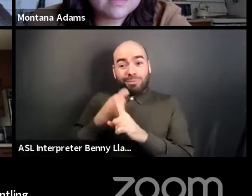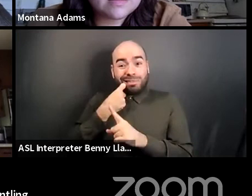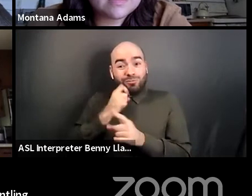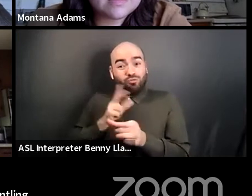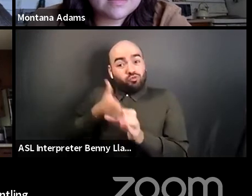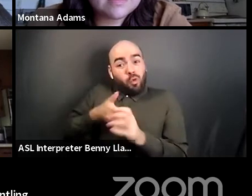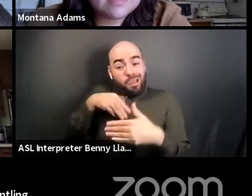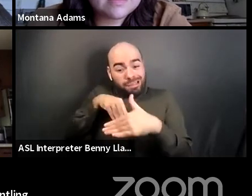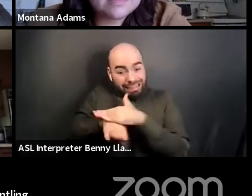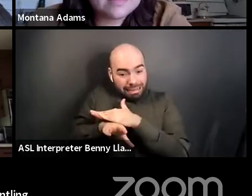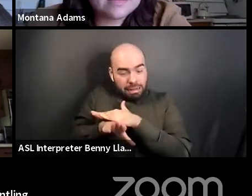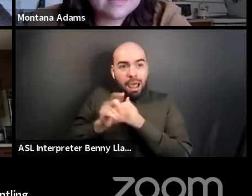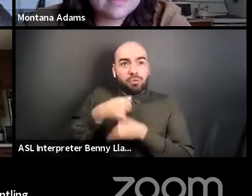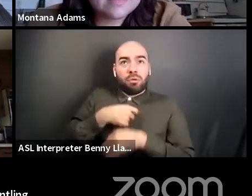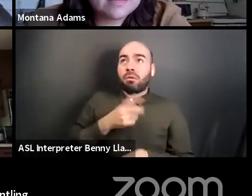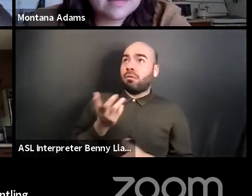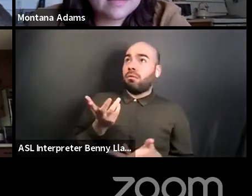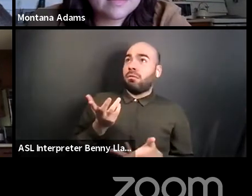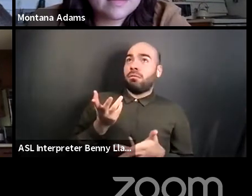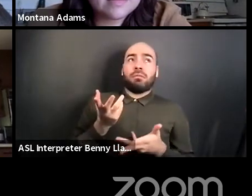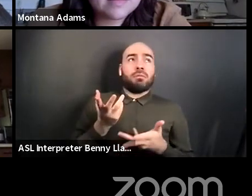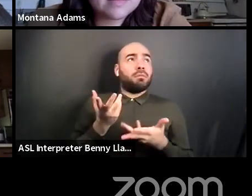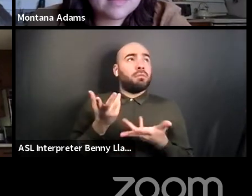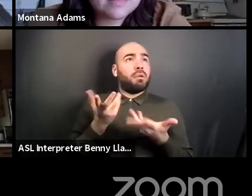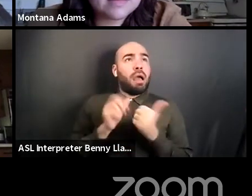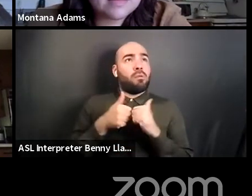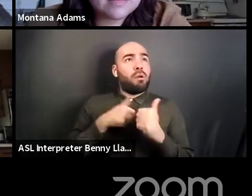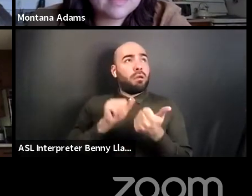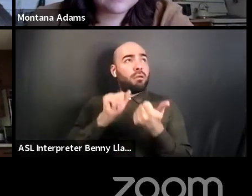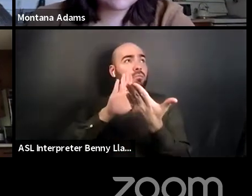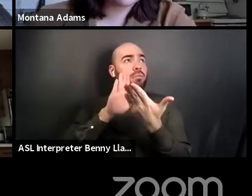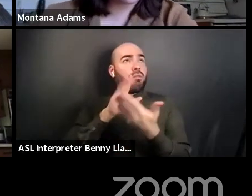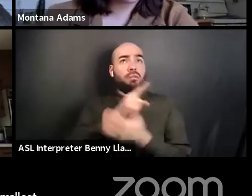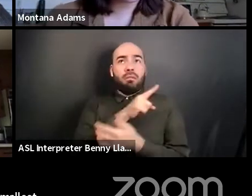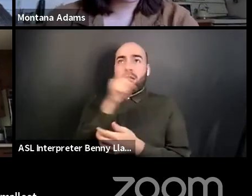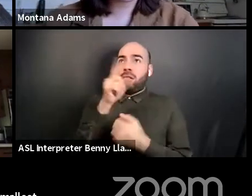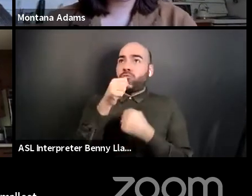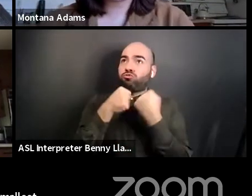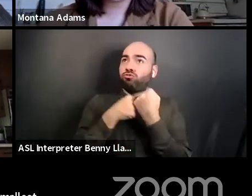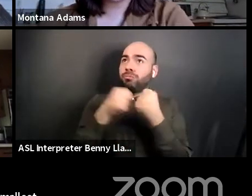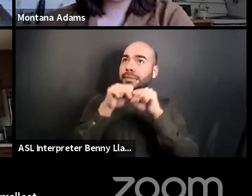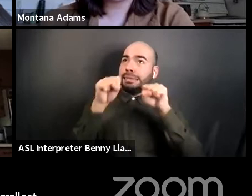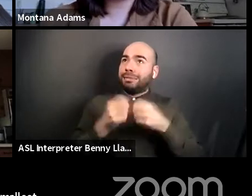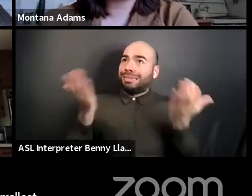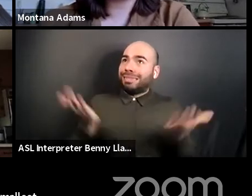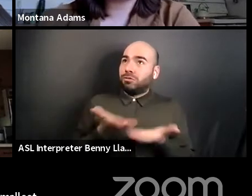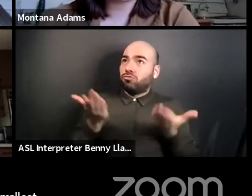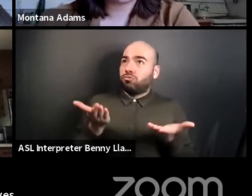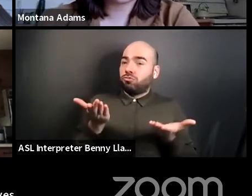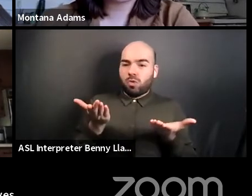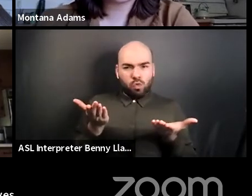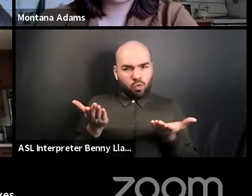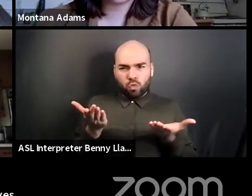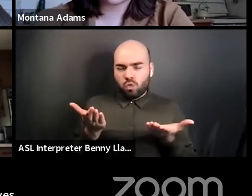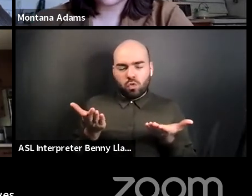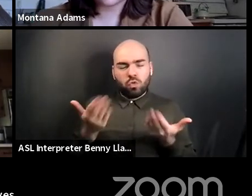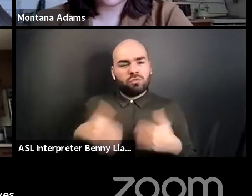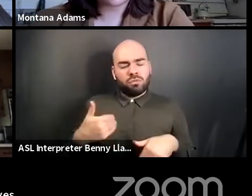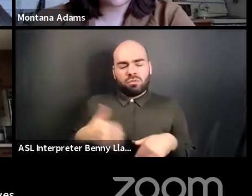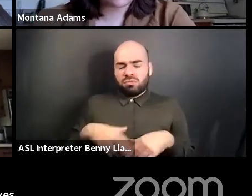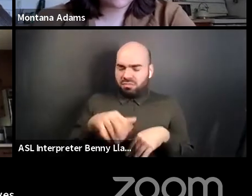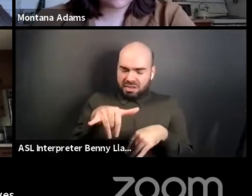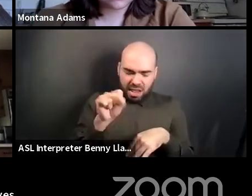newest kind of like smallest roles, which I think is also an issue. But yes, the work